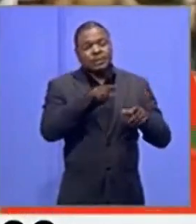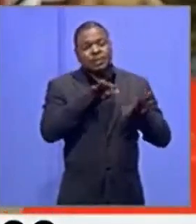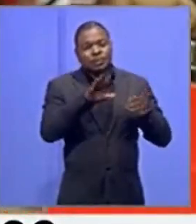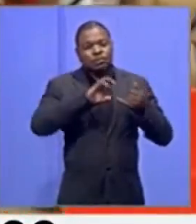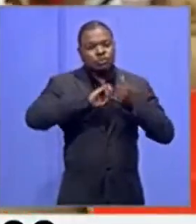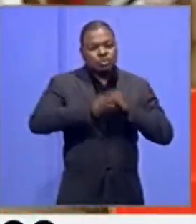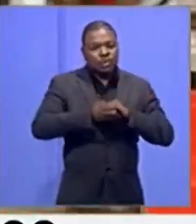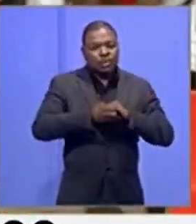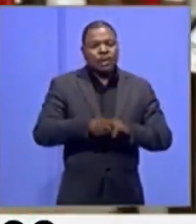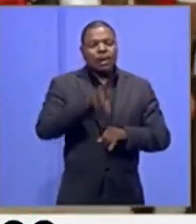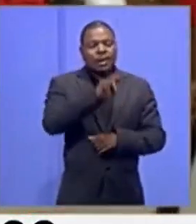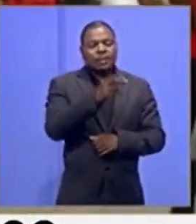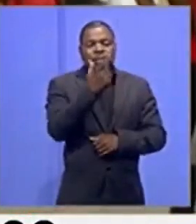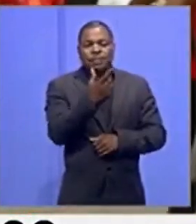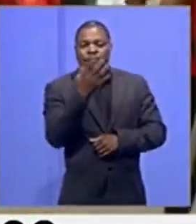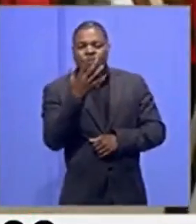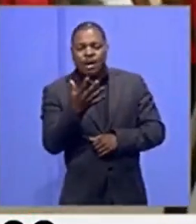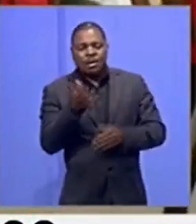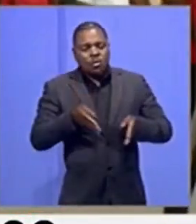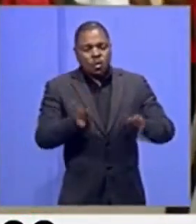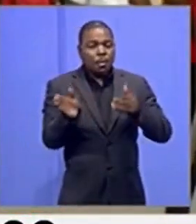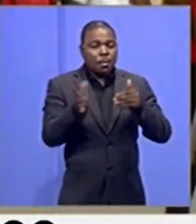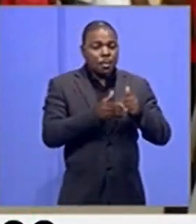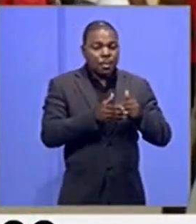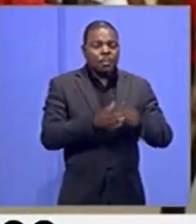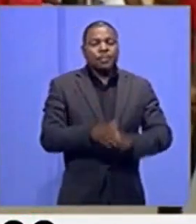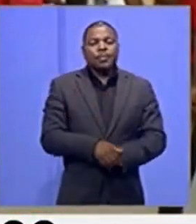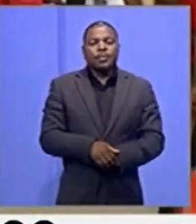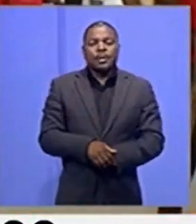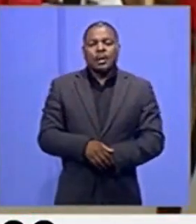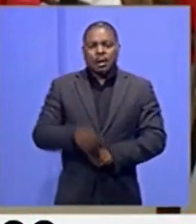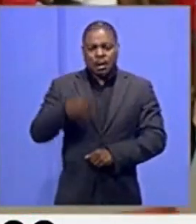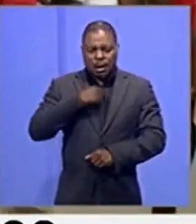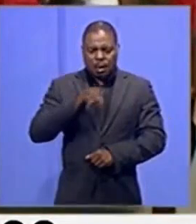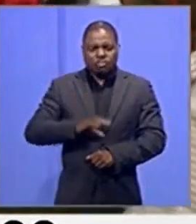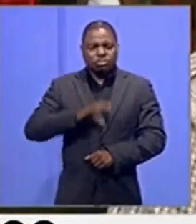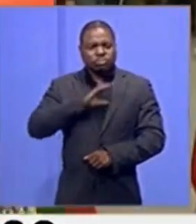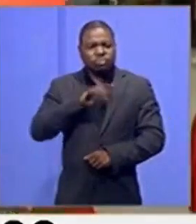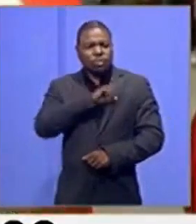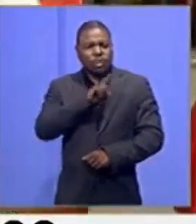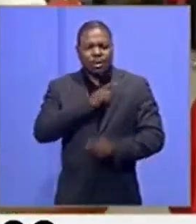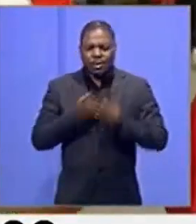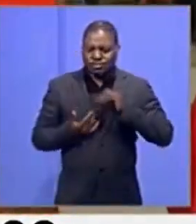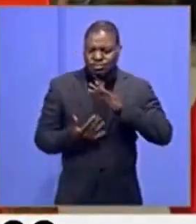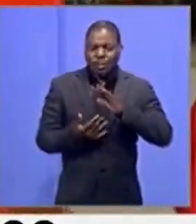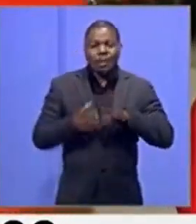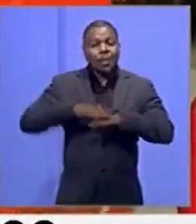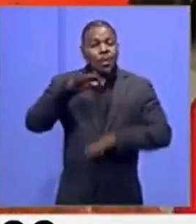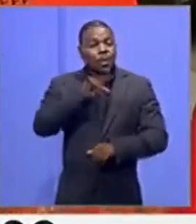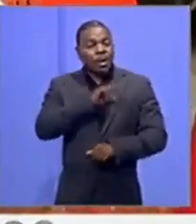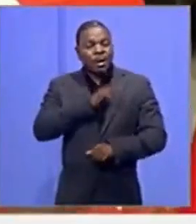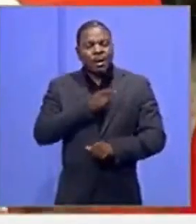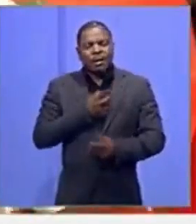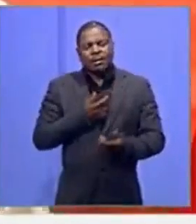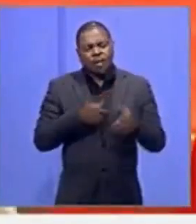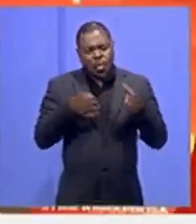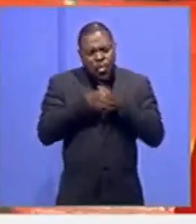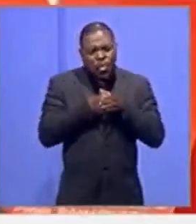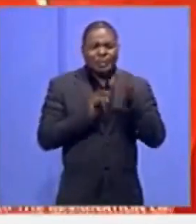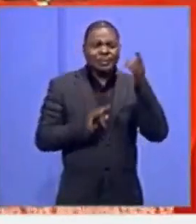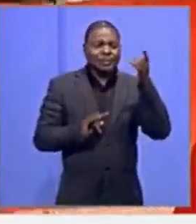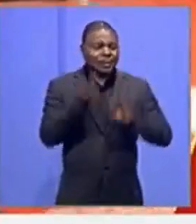R75 ka Zinyoka. What keeps or give us courage is the fact that even small towns now are beginning to